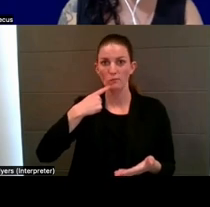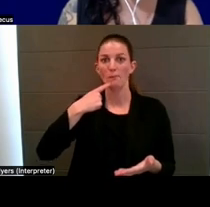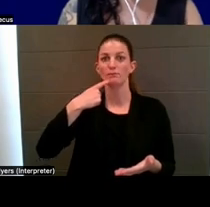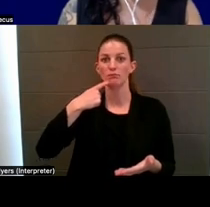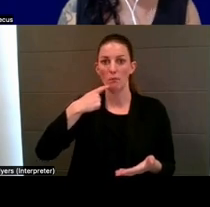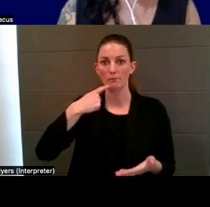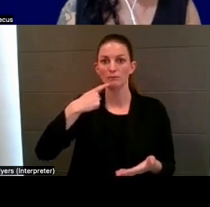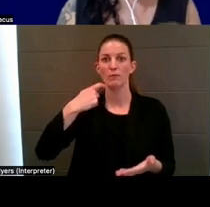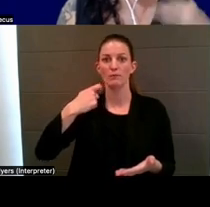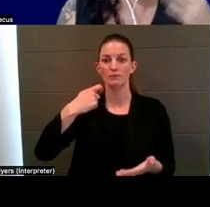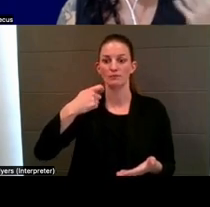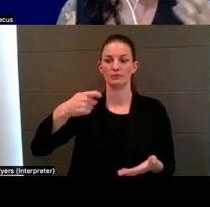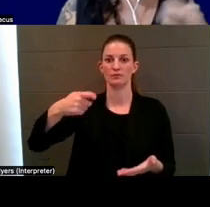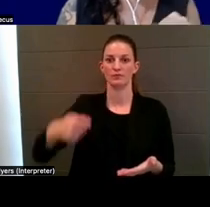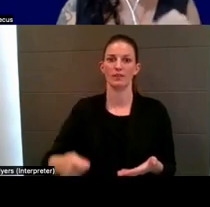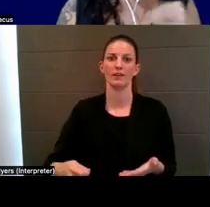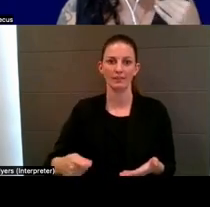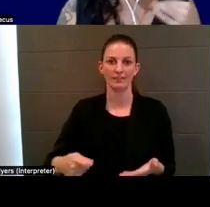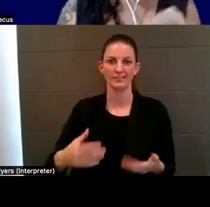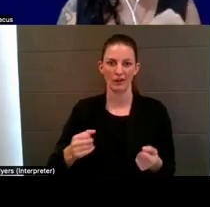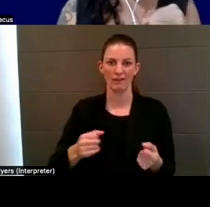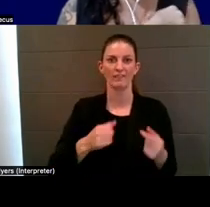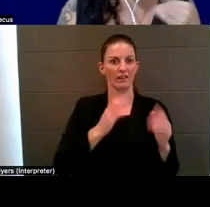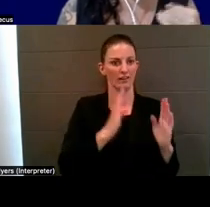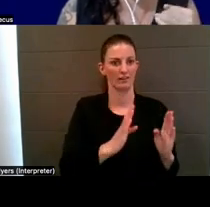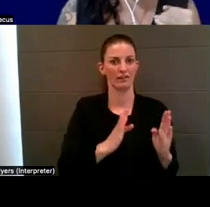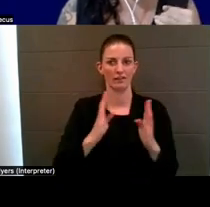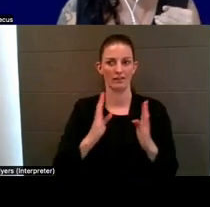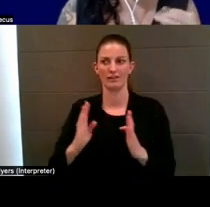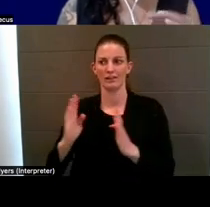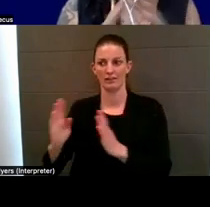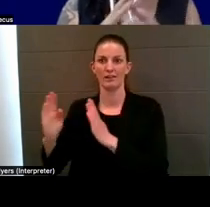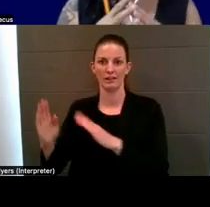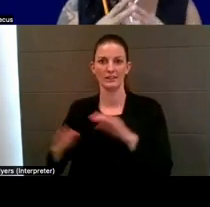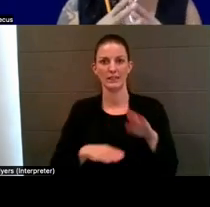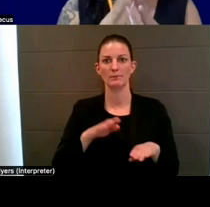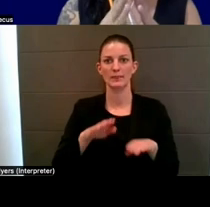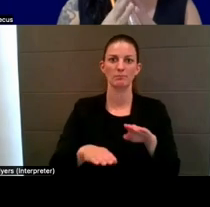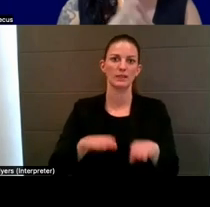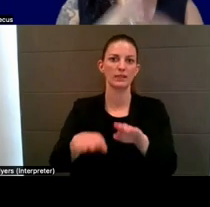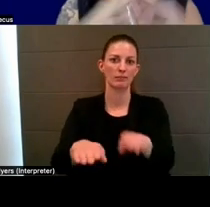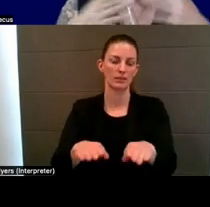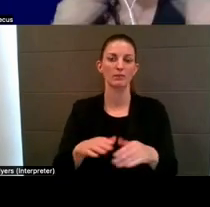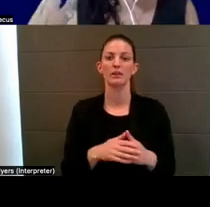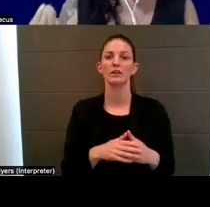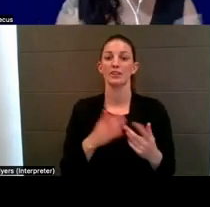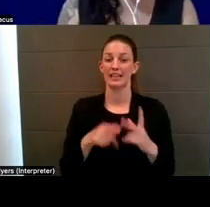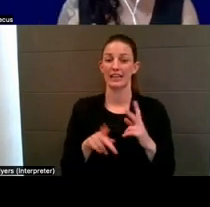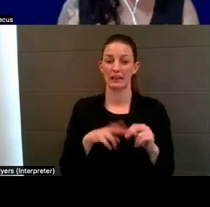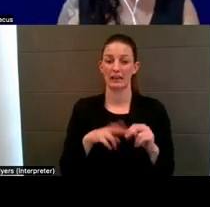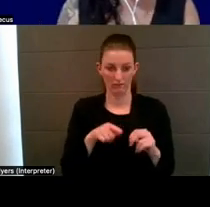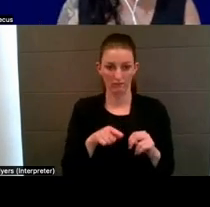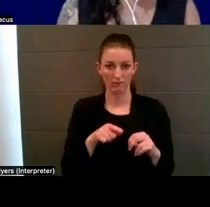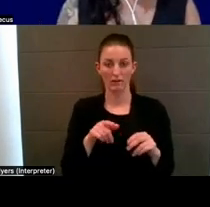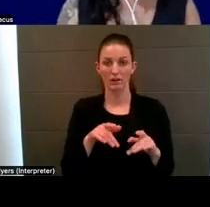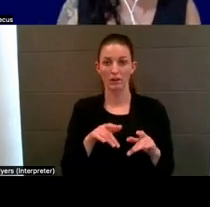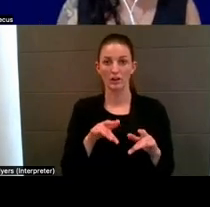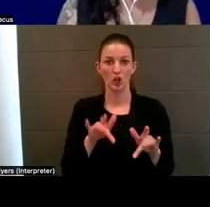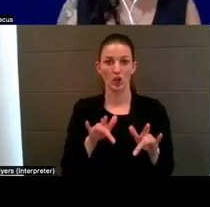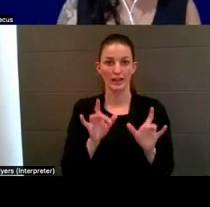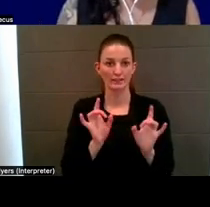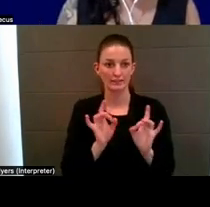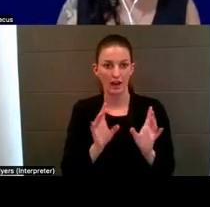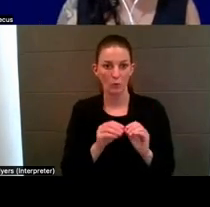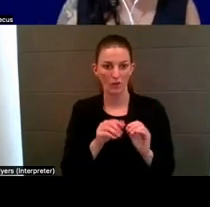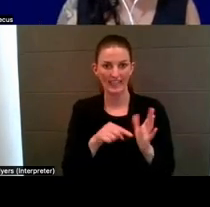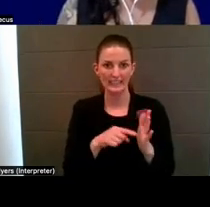down. Now, if this is a texture that you're learning to chew, we need to take all the other noise away. So what we might